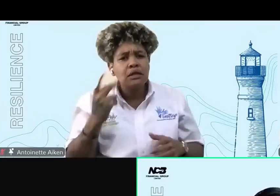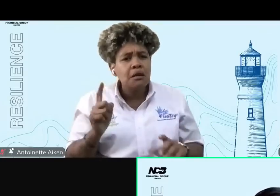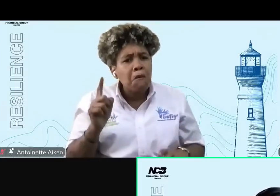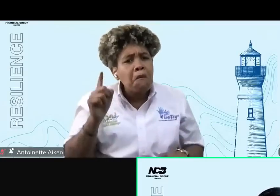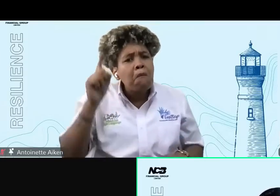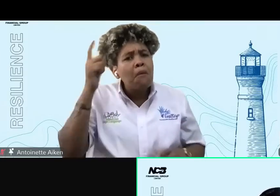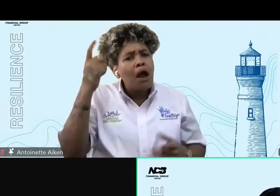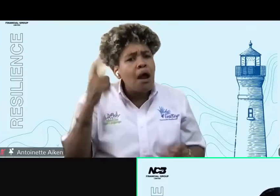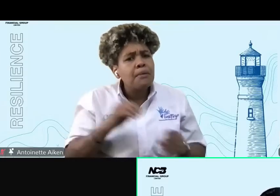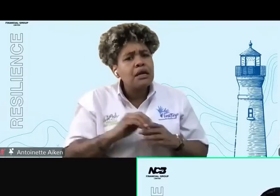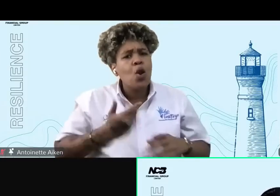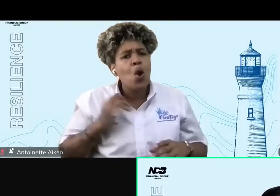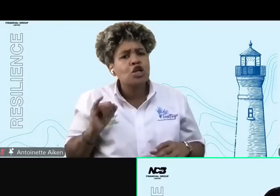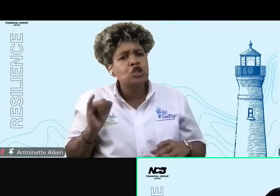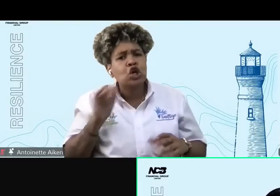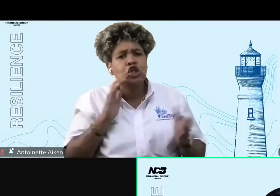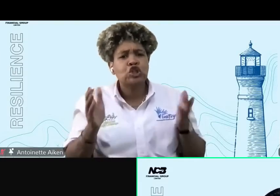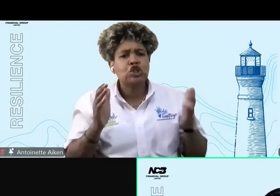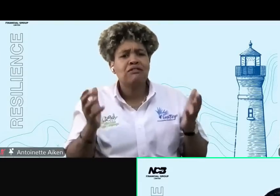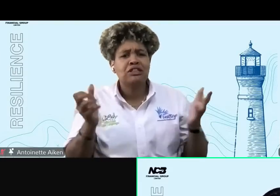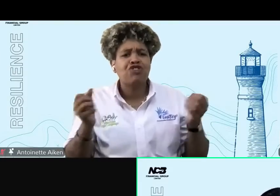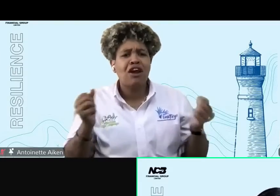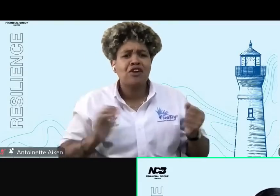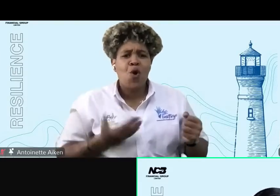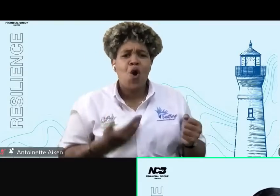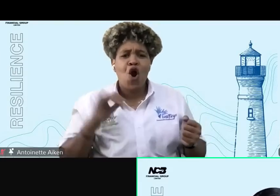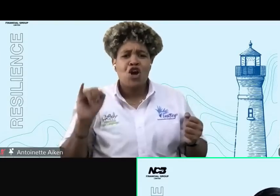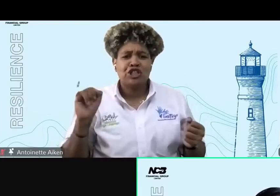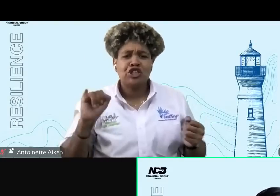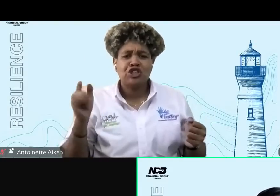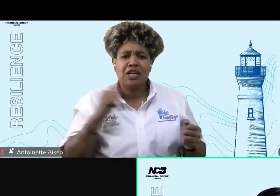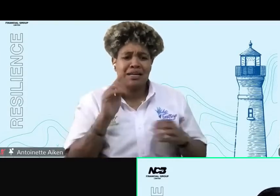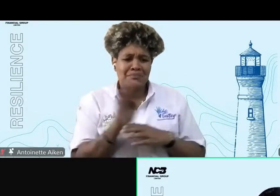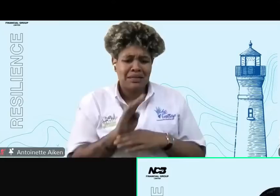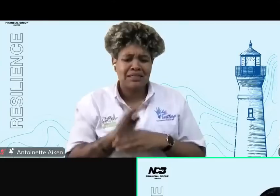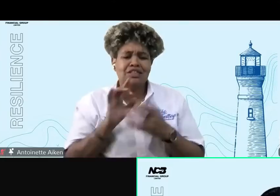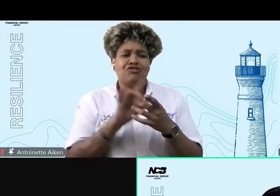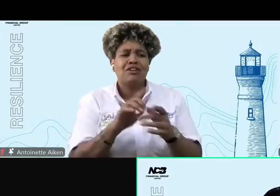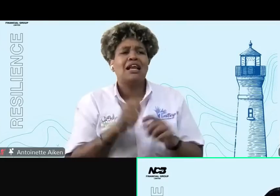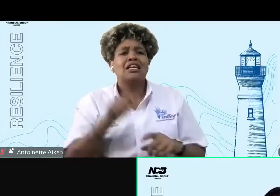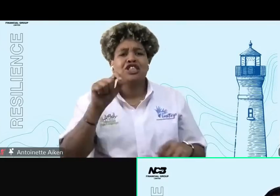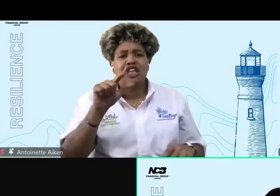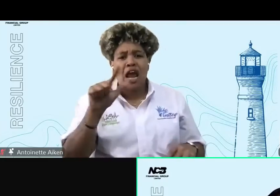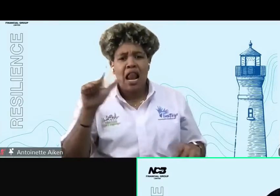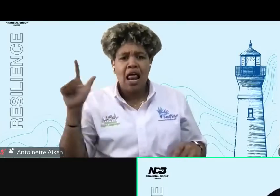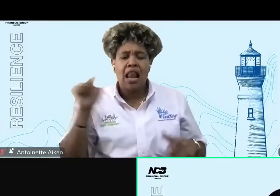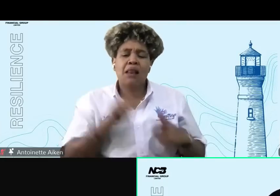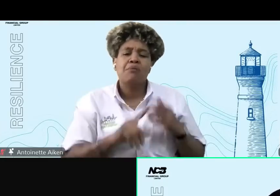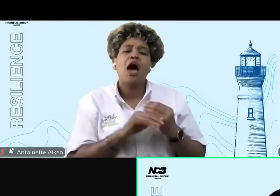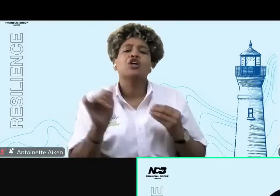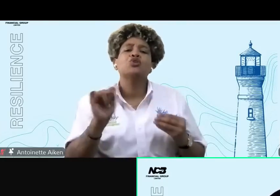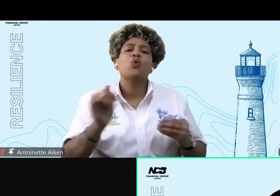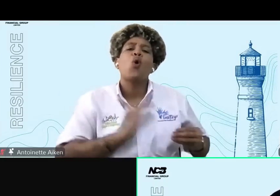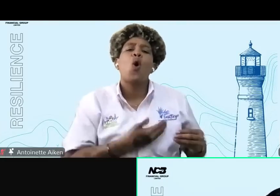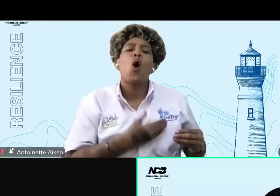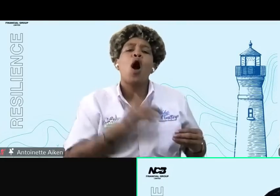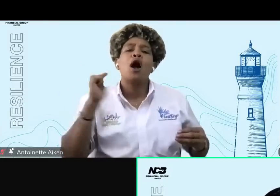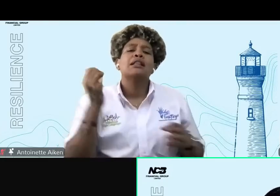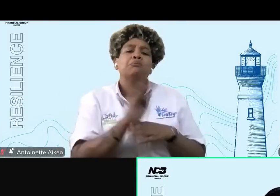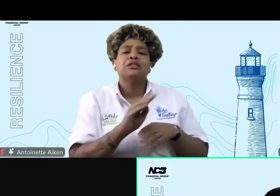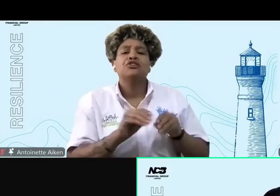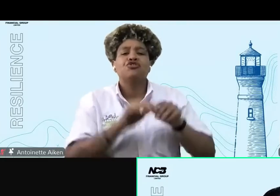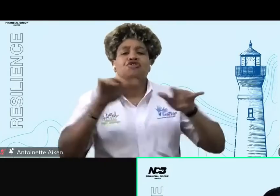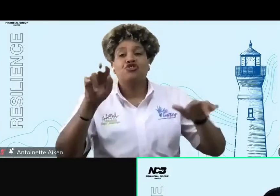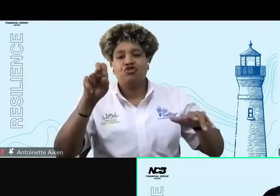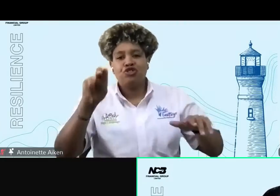in our insurance service revenue, our insurance business in GLL, as well as other businesses across the